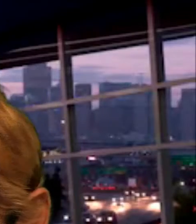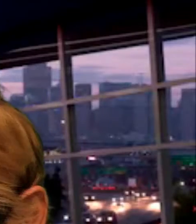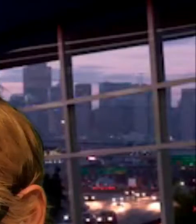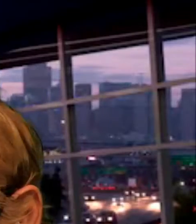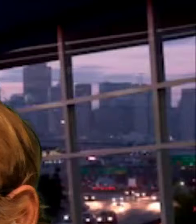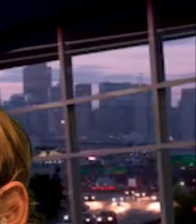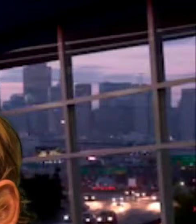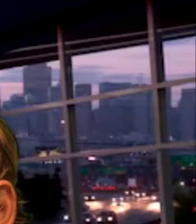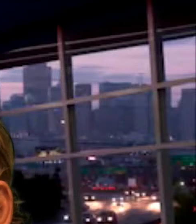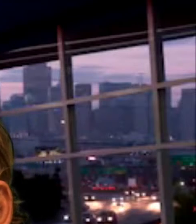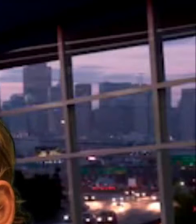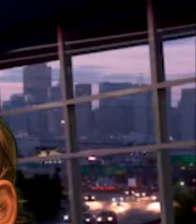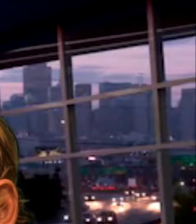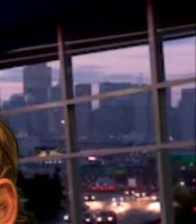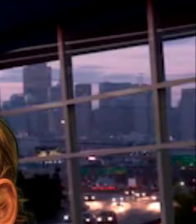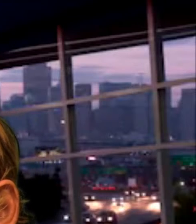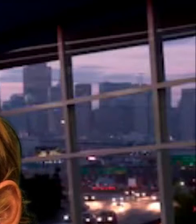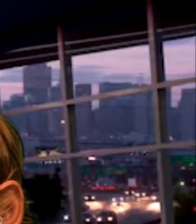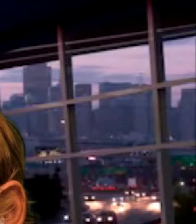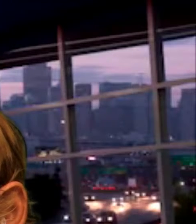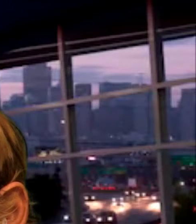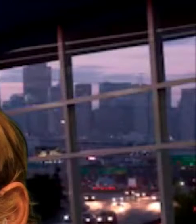about opening up schools.